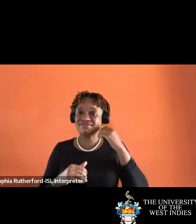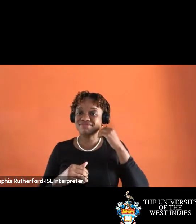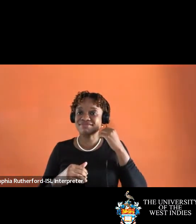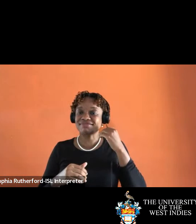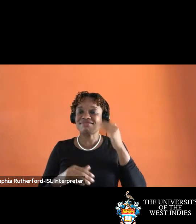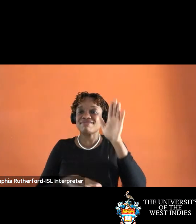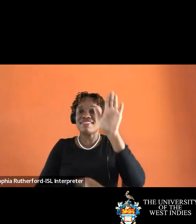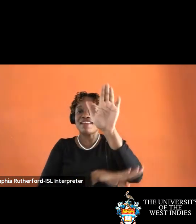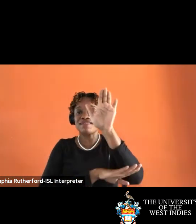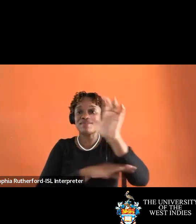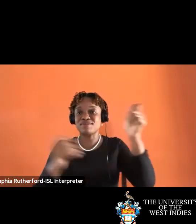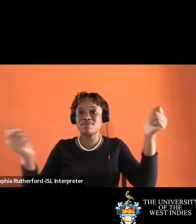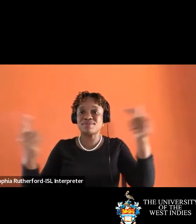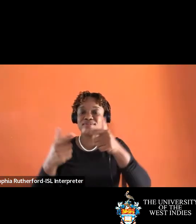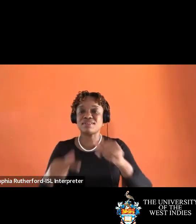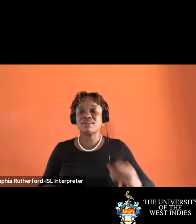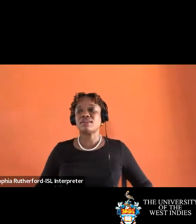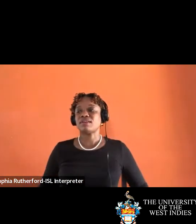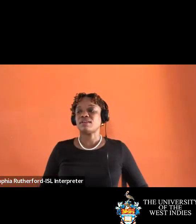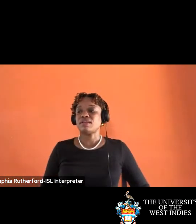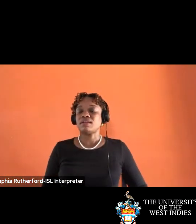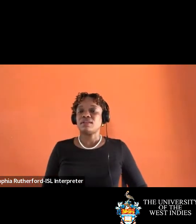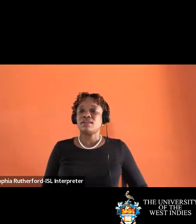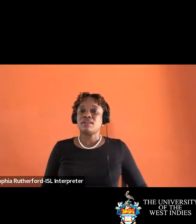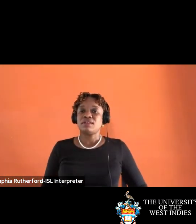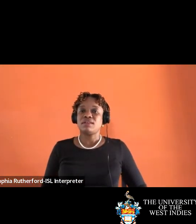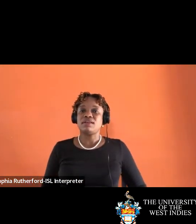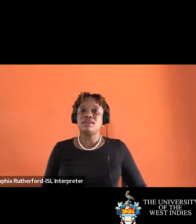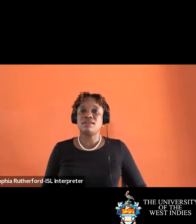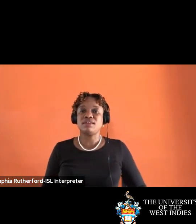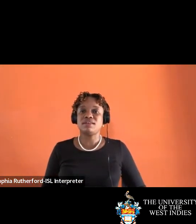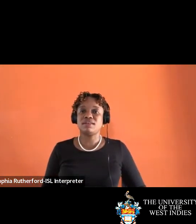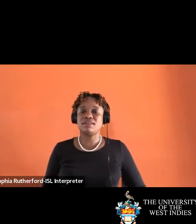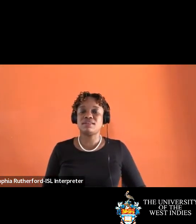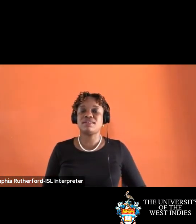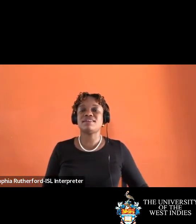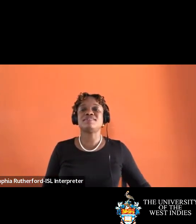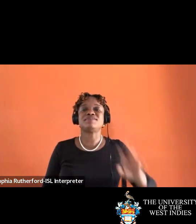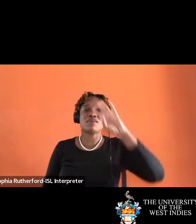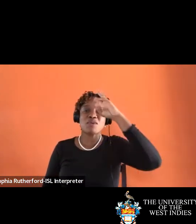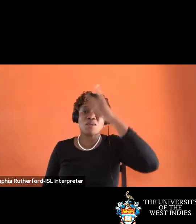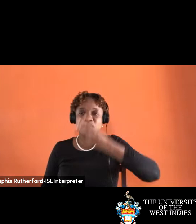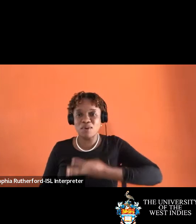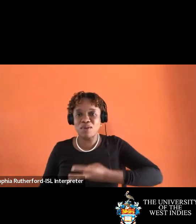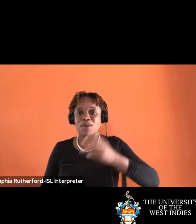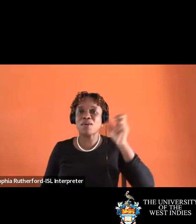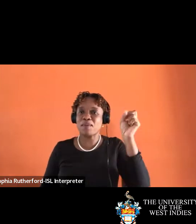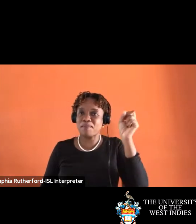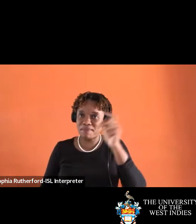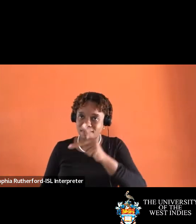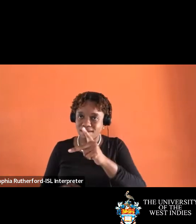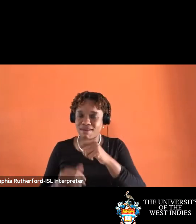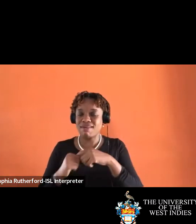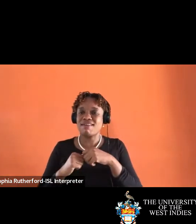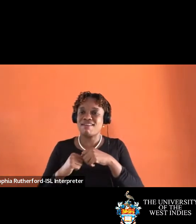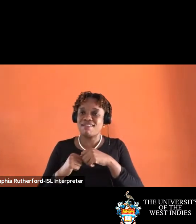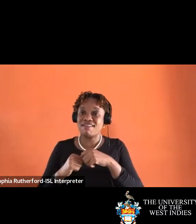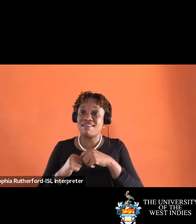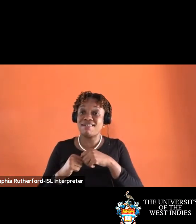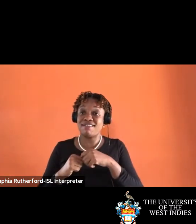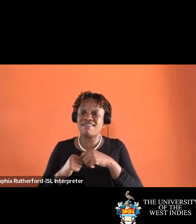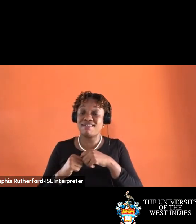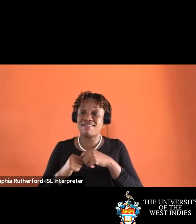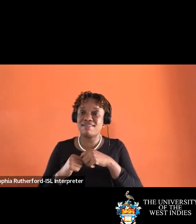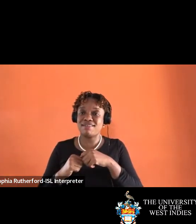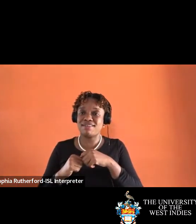afternoon all, and welcome back to this very, very